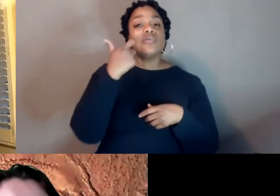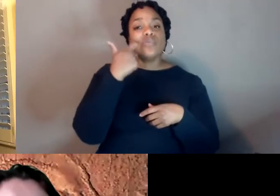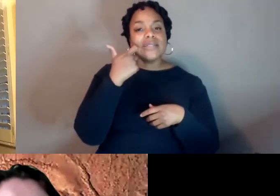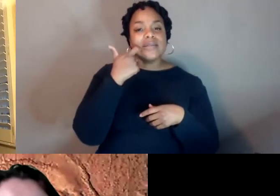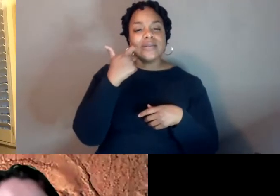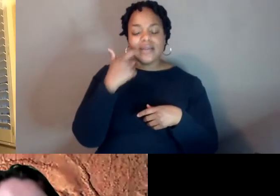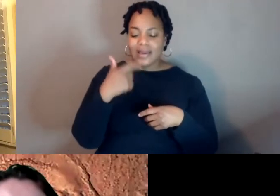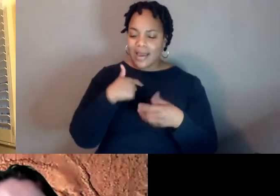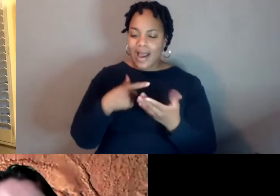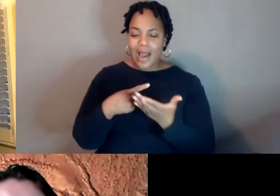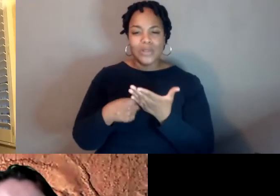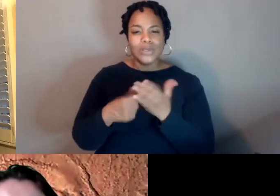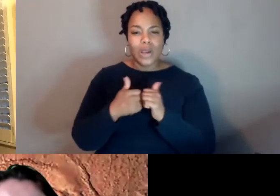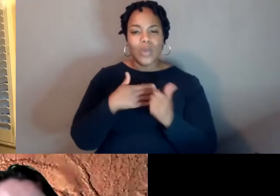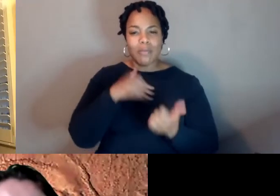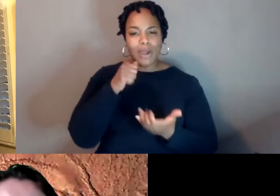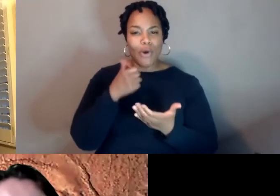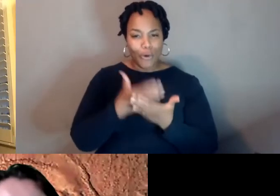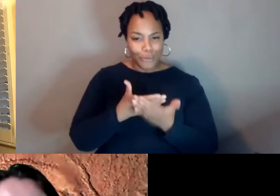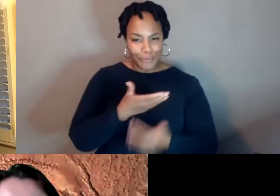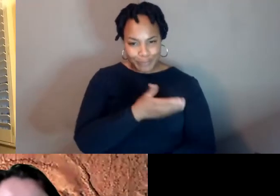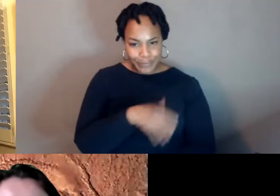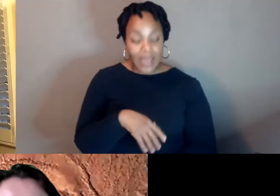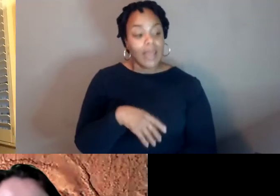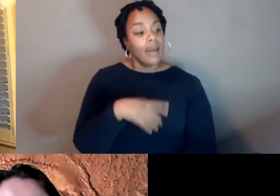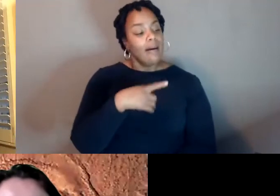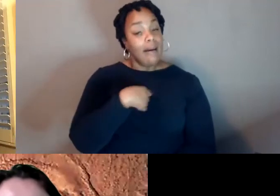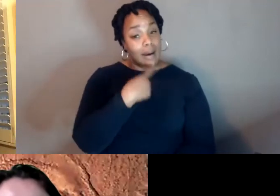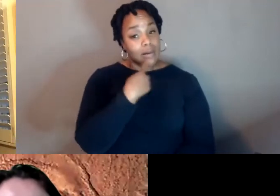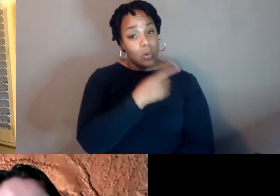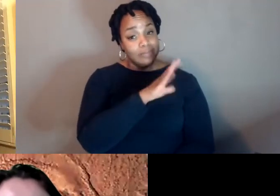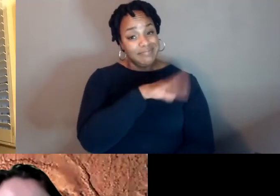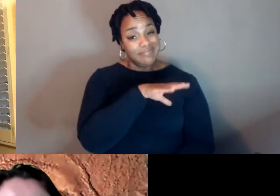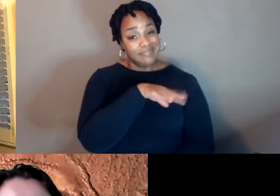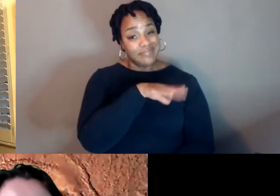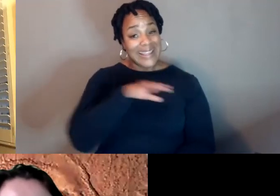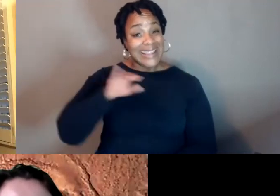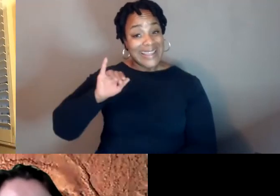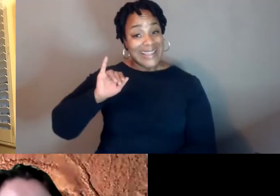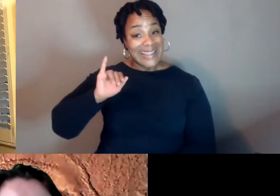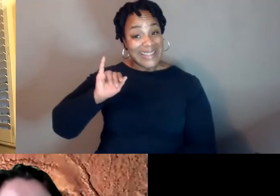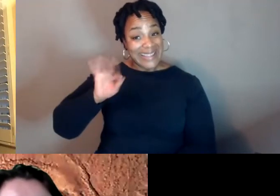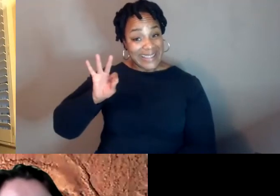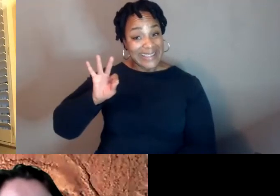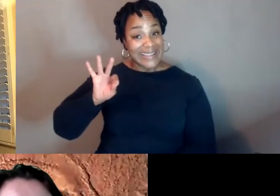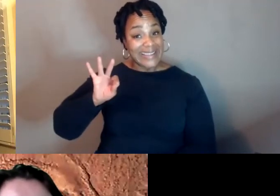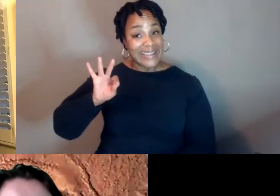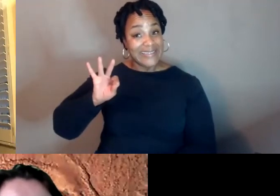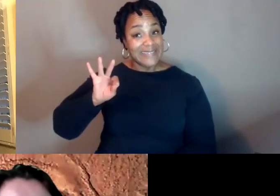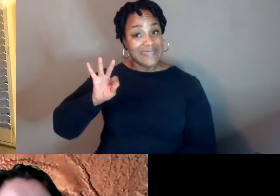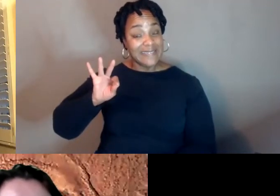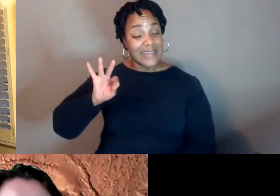recently with my daughter, and I was saying, if I'd responded to